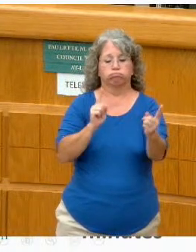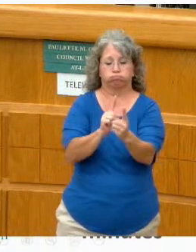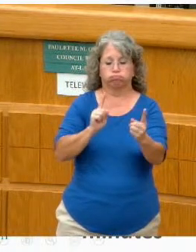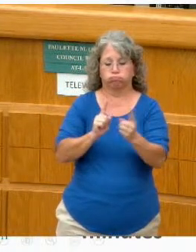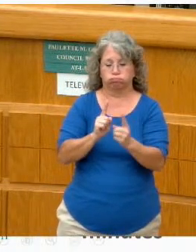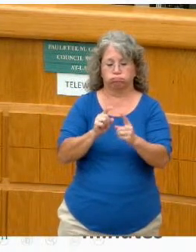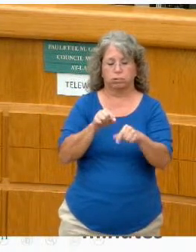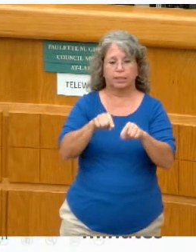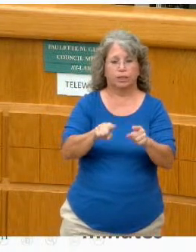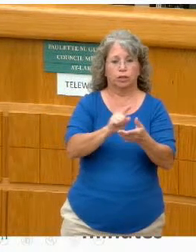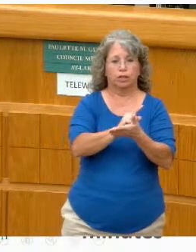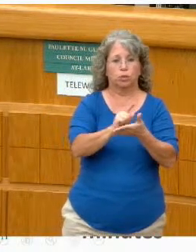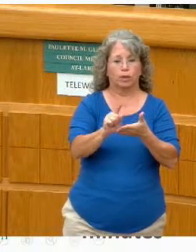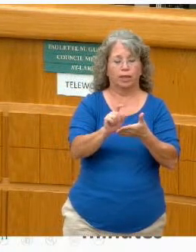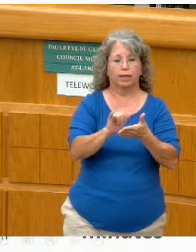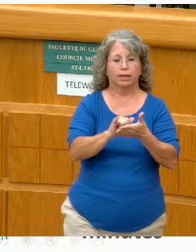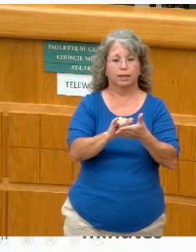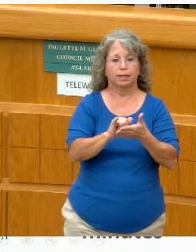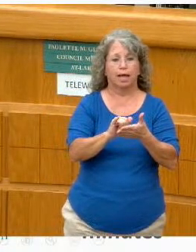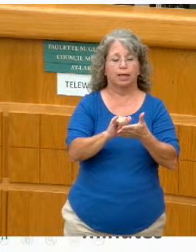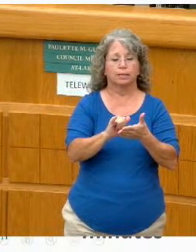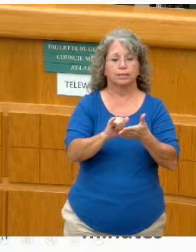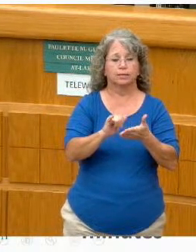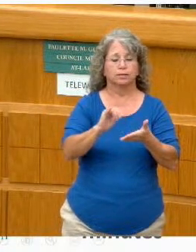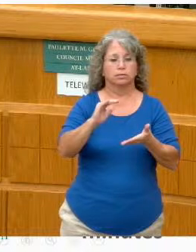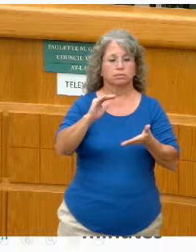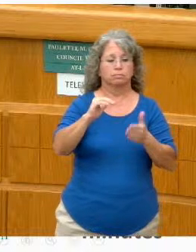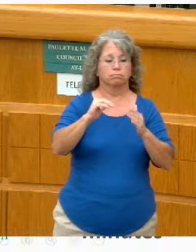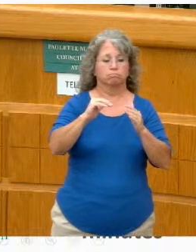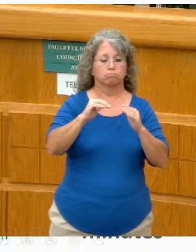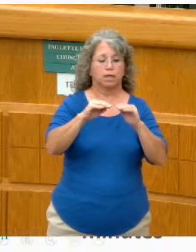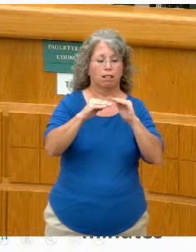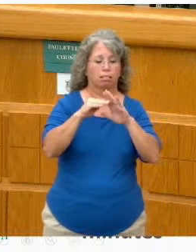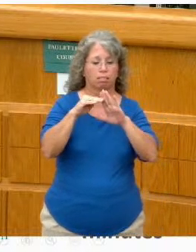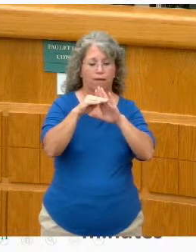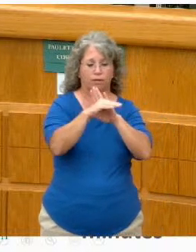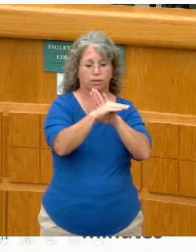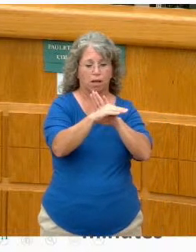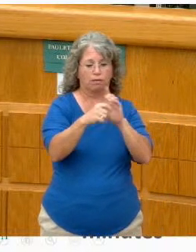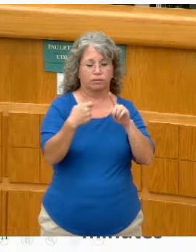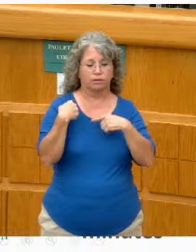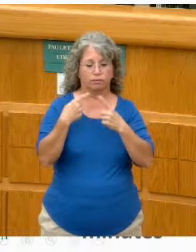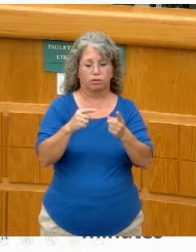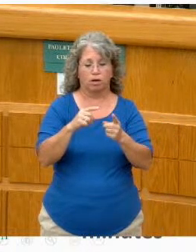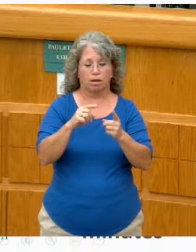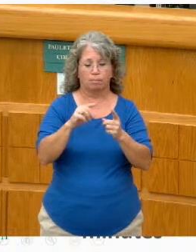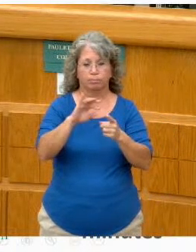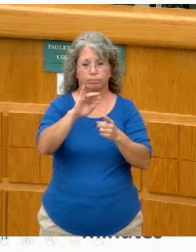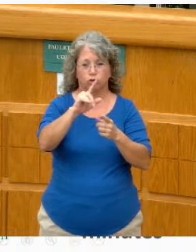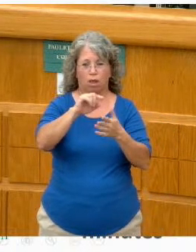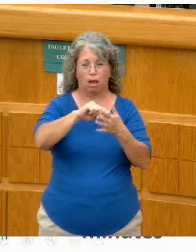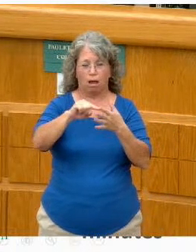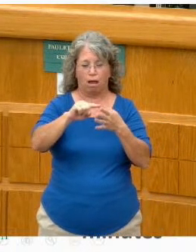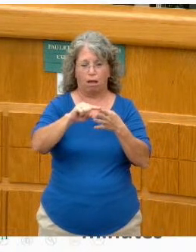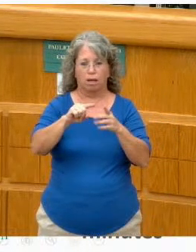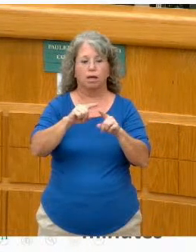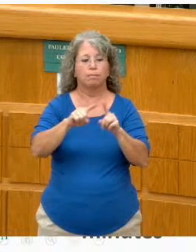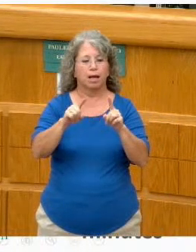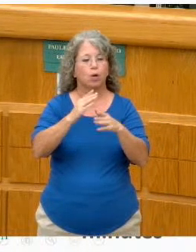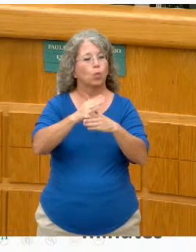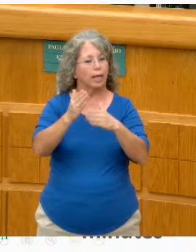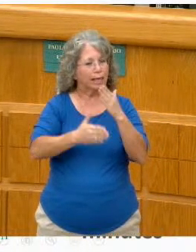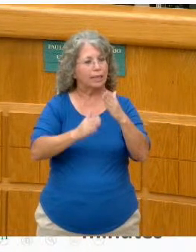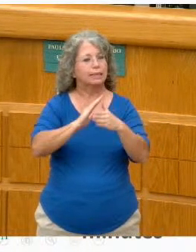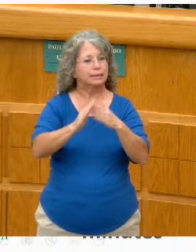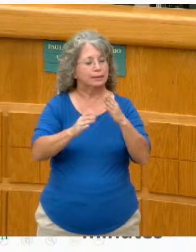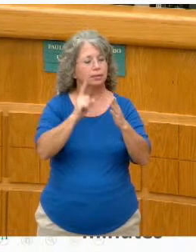leveled off after an increase from early July. But on the weekends, it's steadily increasing. Now,